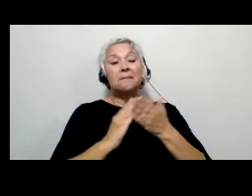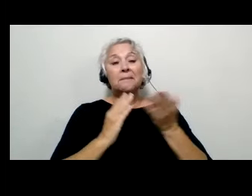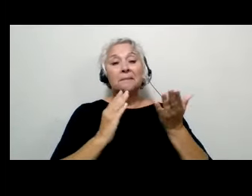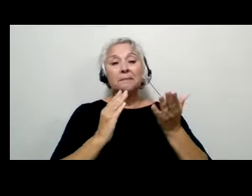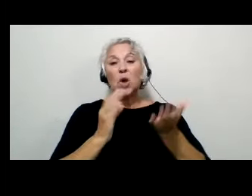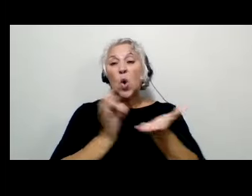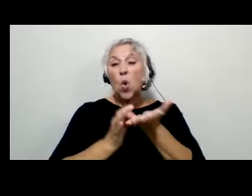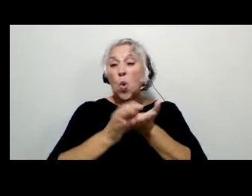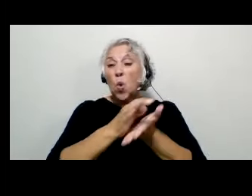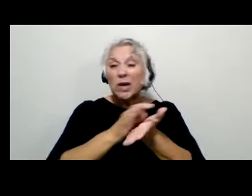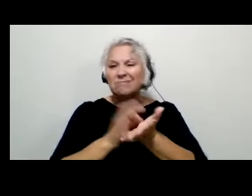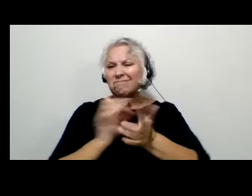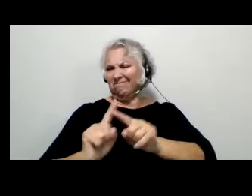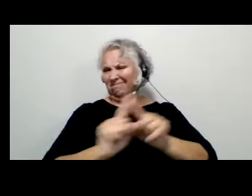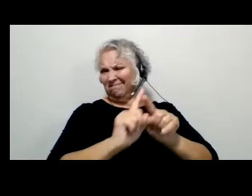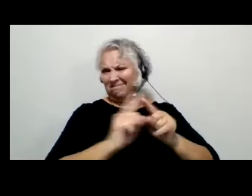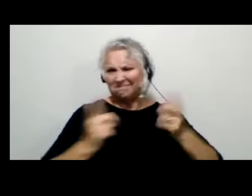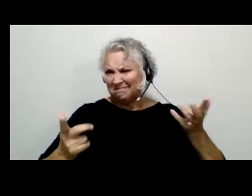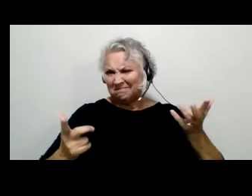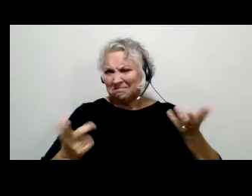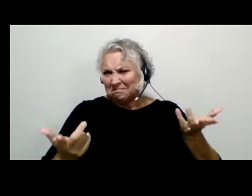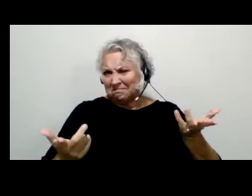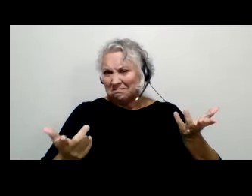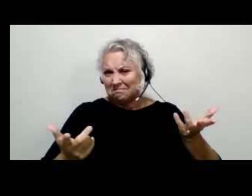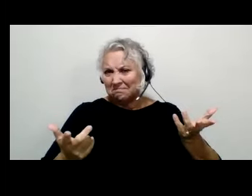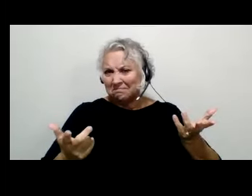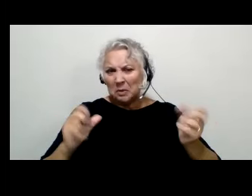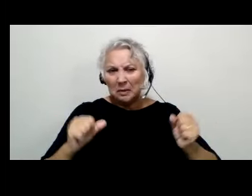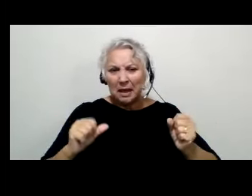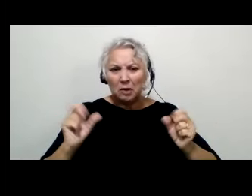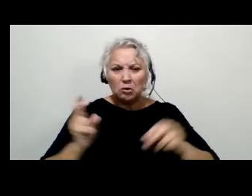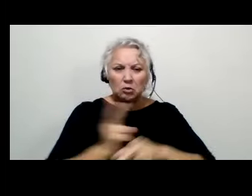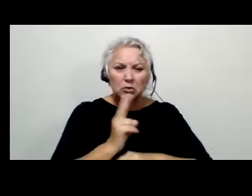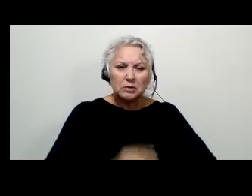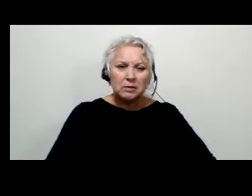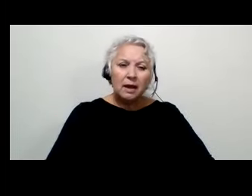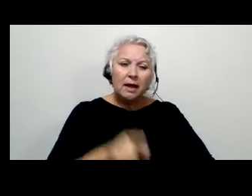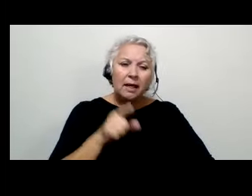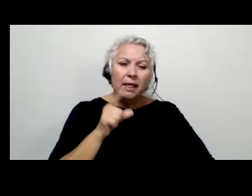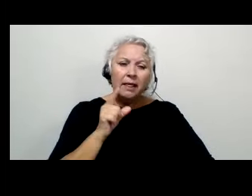coins and stuff like that. So you can do different materials. This